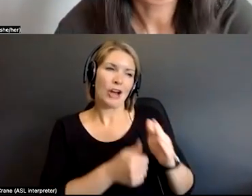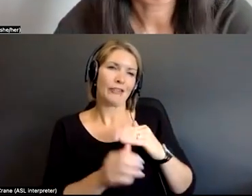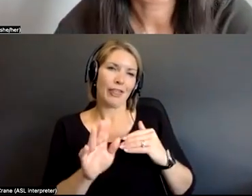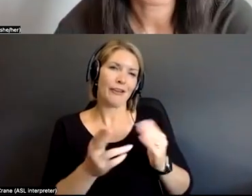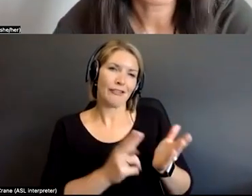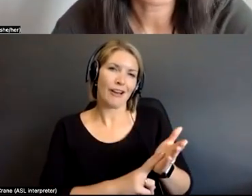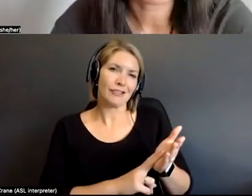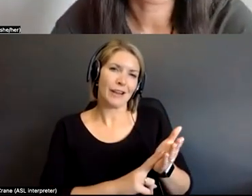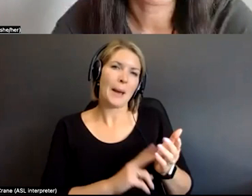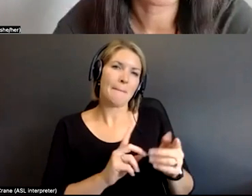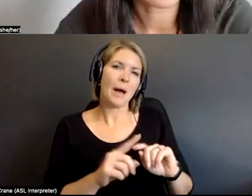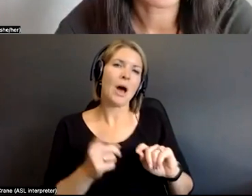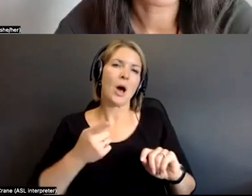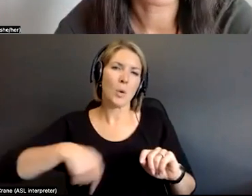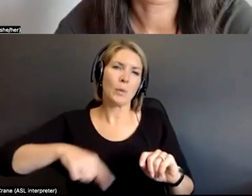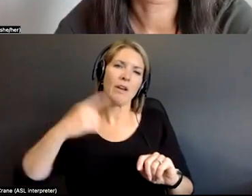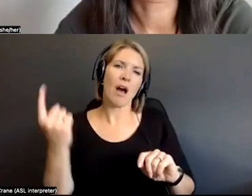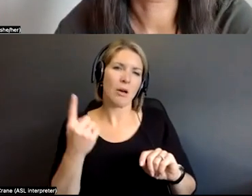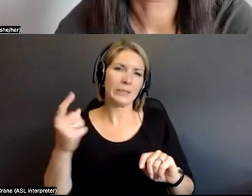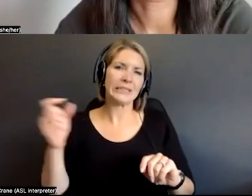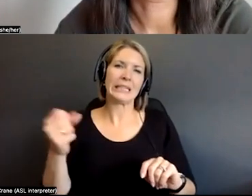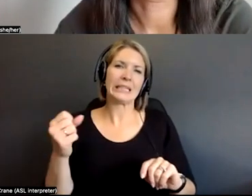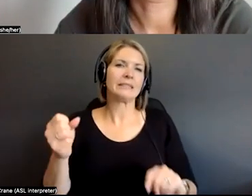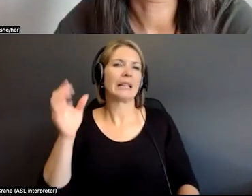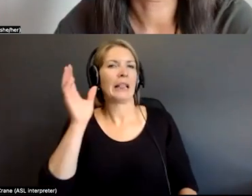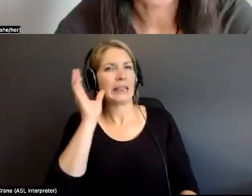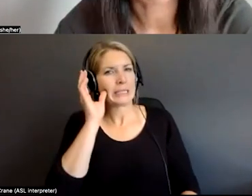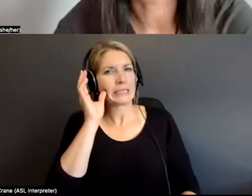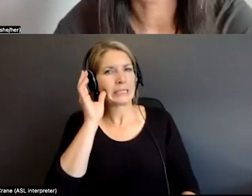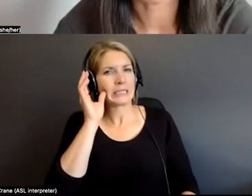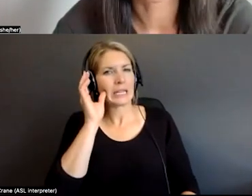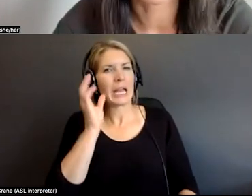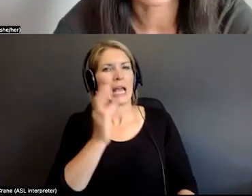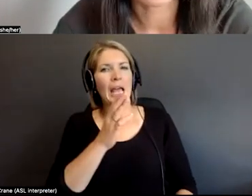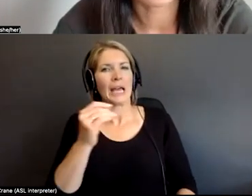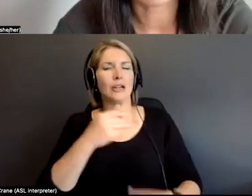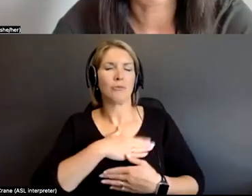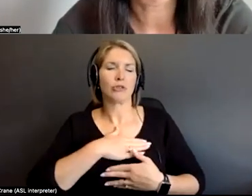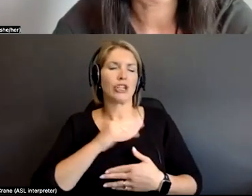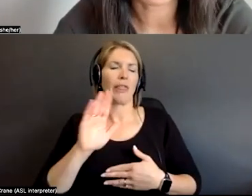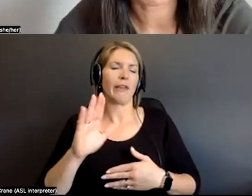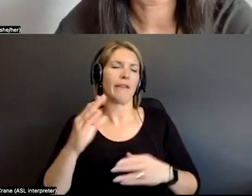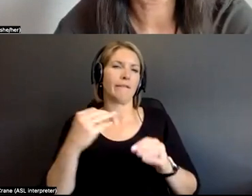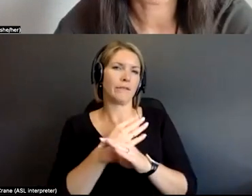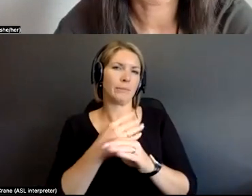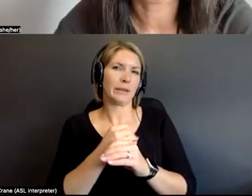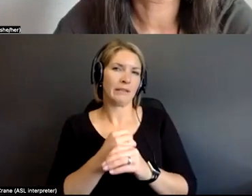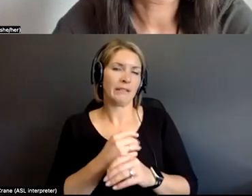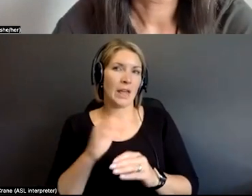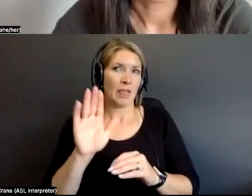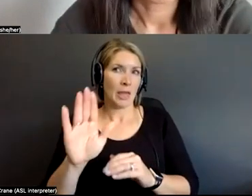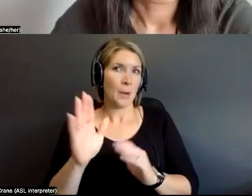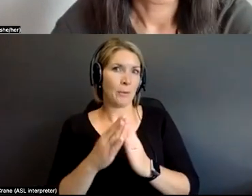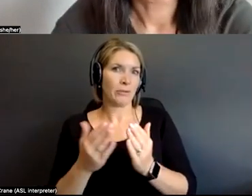do definitely listen and appreciate their feedback. Since it is, you know, their baby that they've been working on